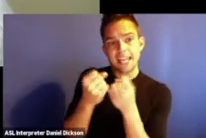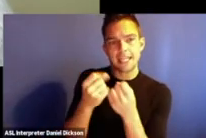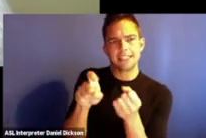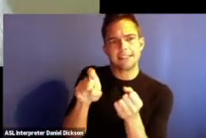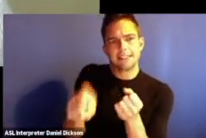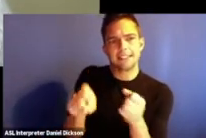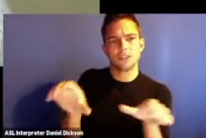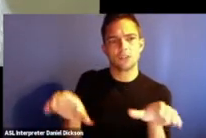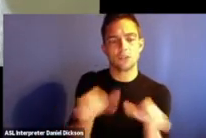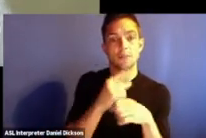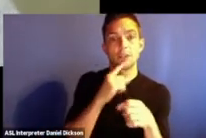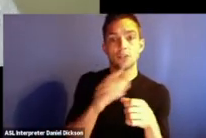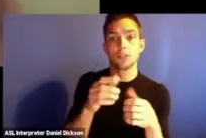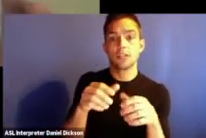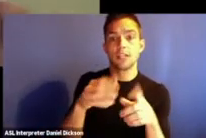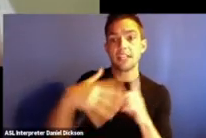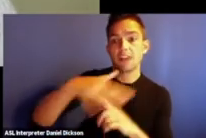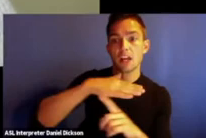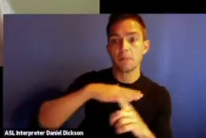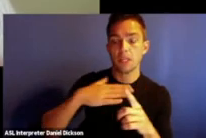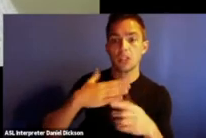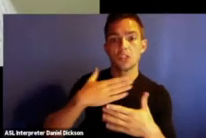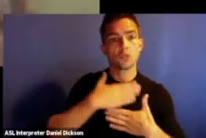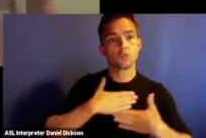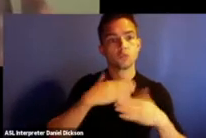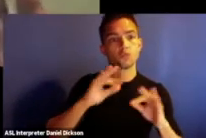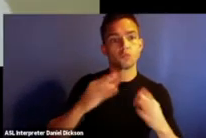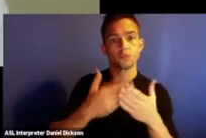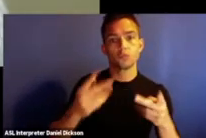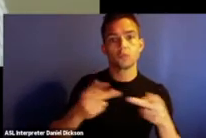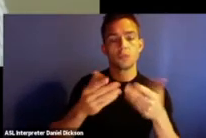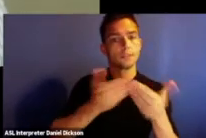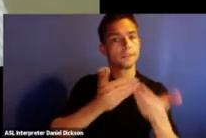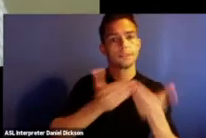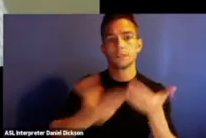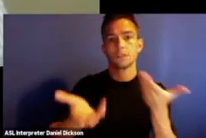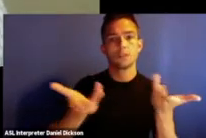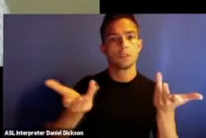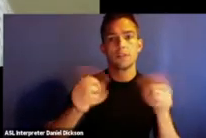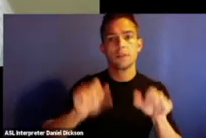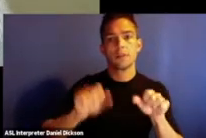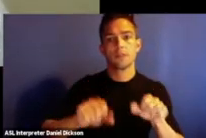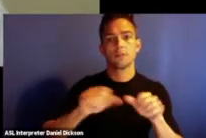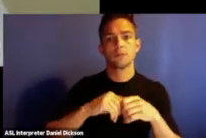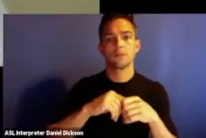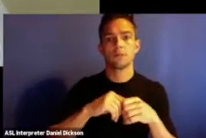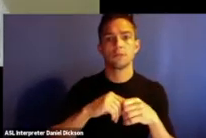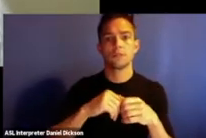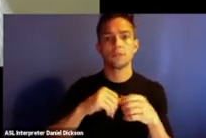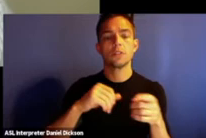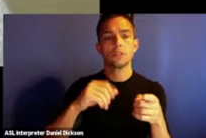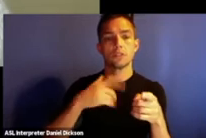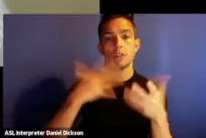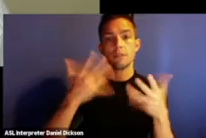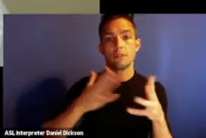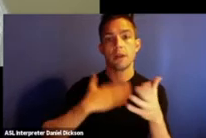that an environment is hospitable for everyone, despite or irregardless of abilities. So with that, I'm going to end my